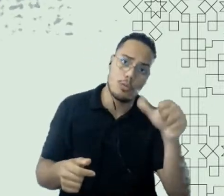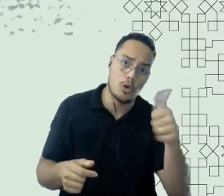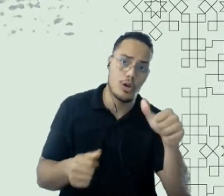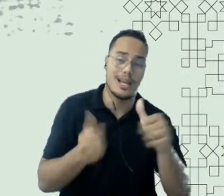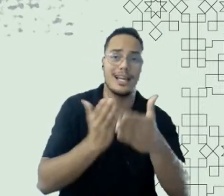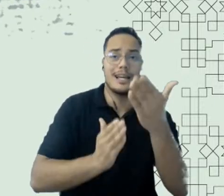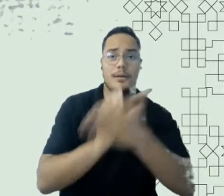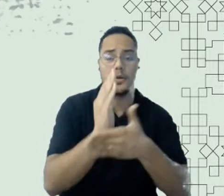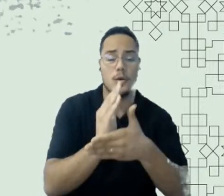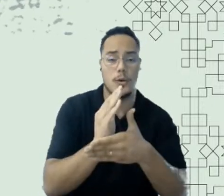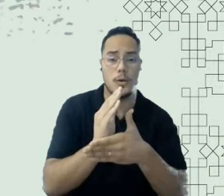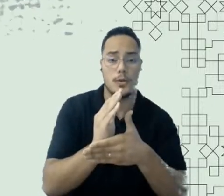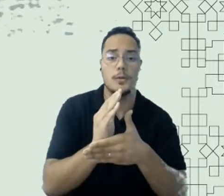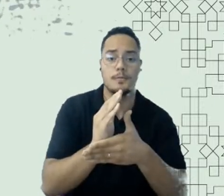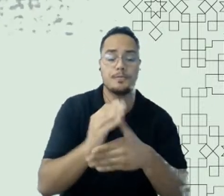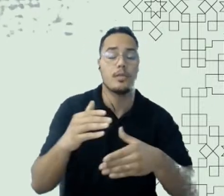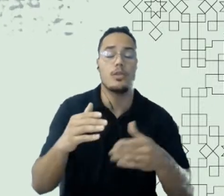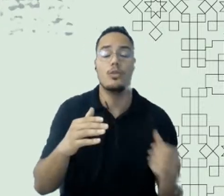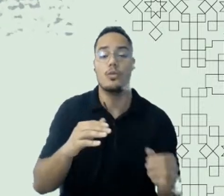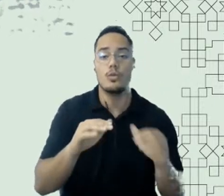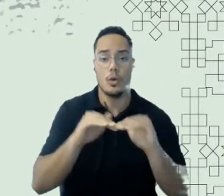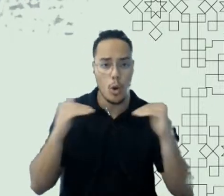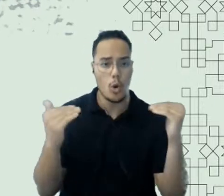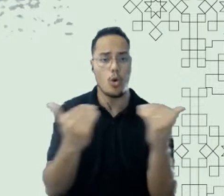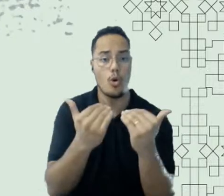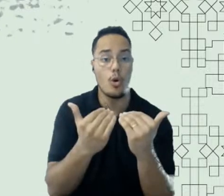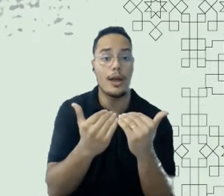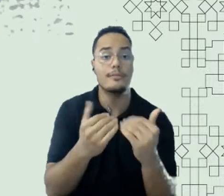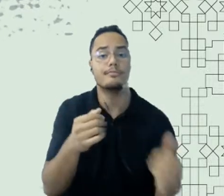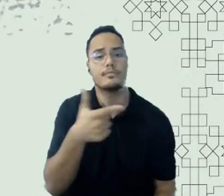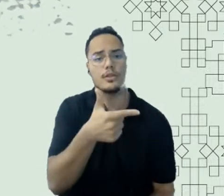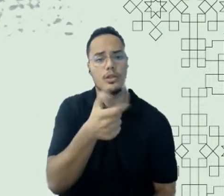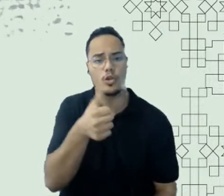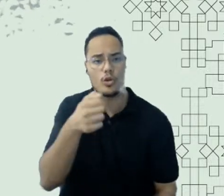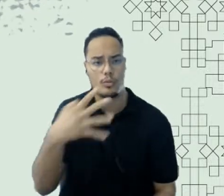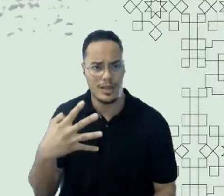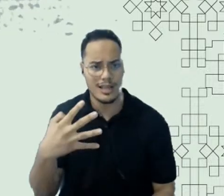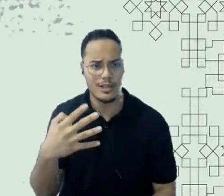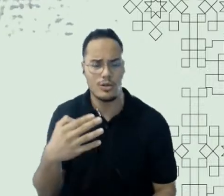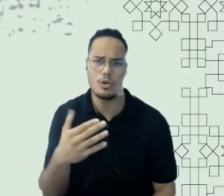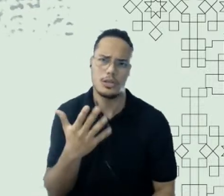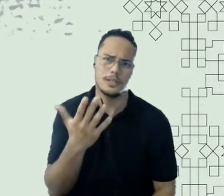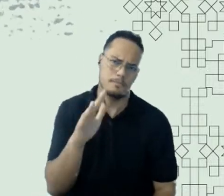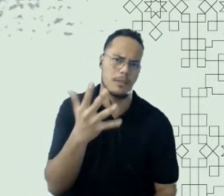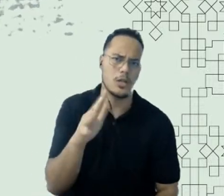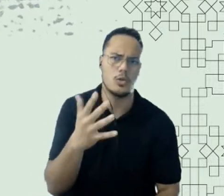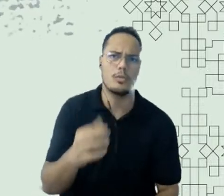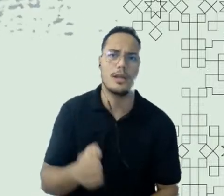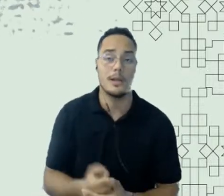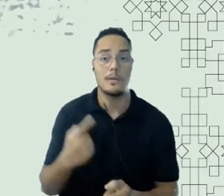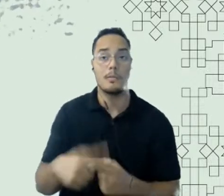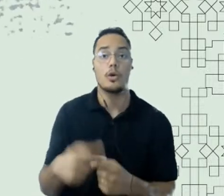15 years, we've been discussing, okay, what to do with our copyright law if we don't have the